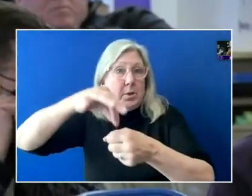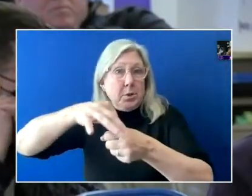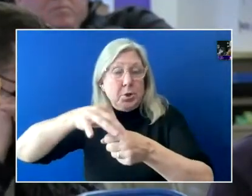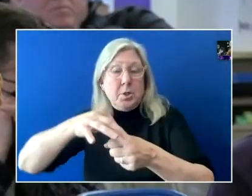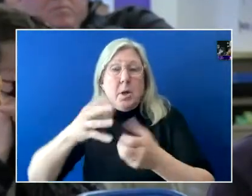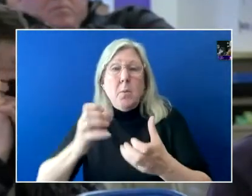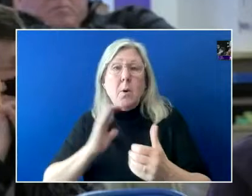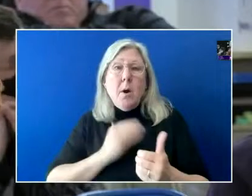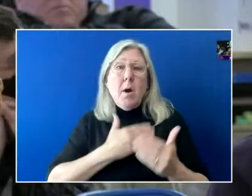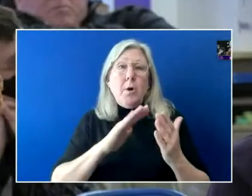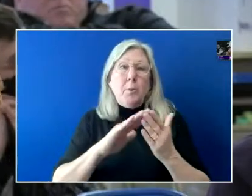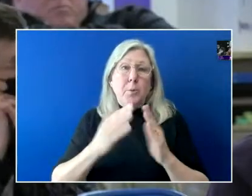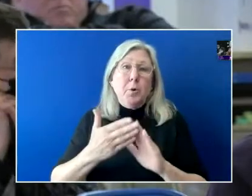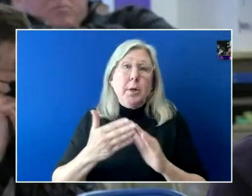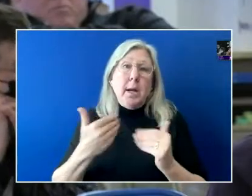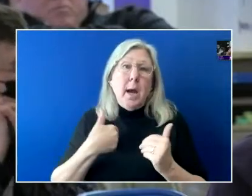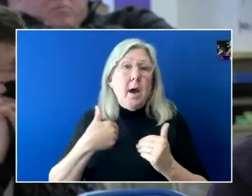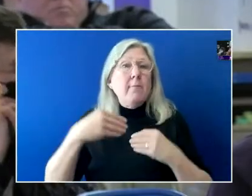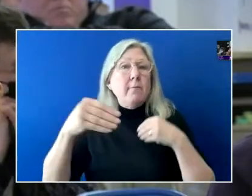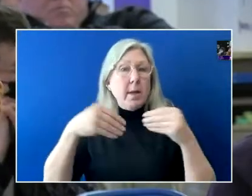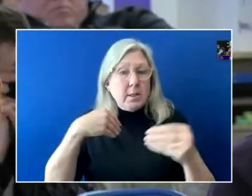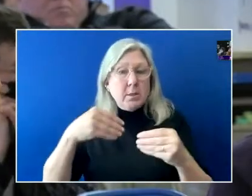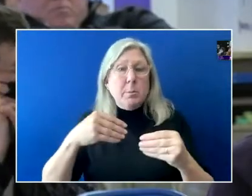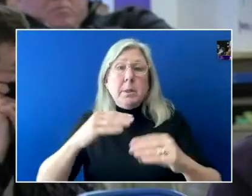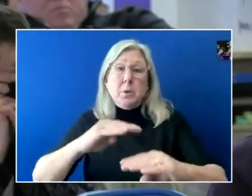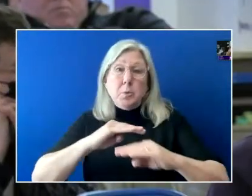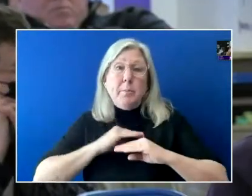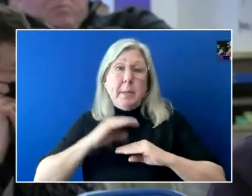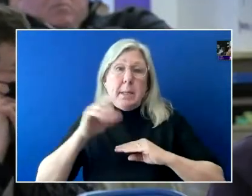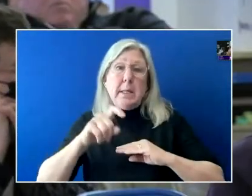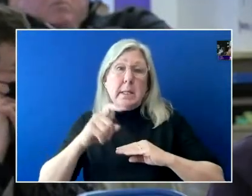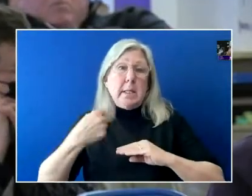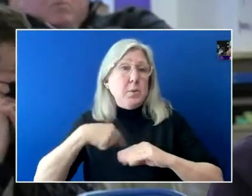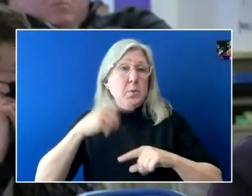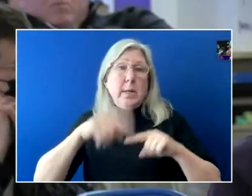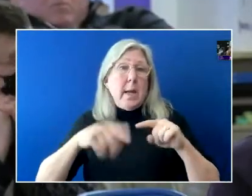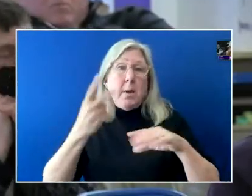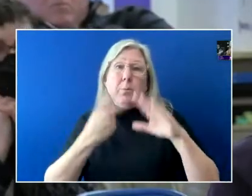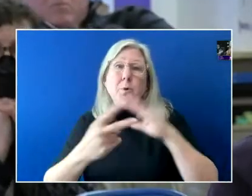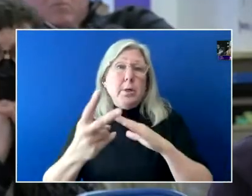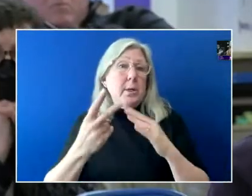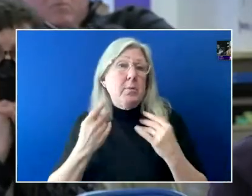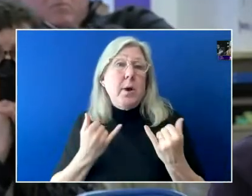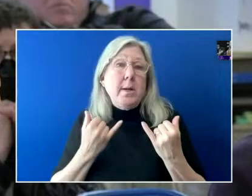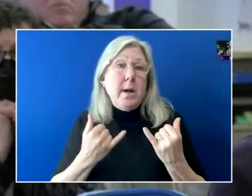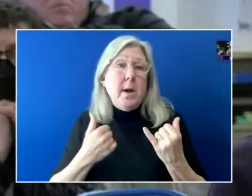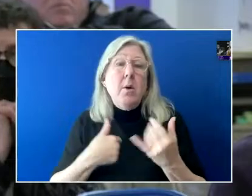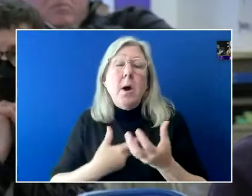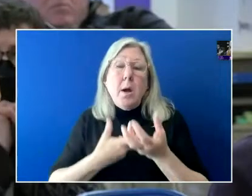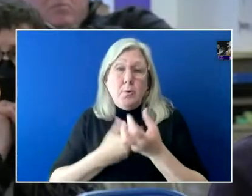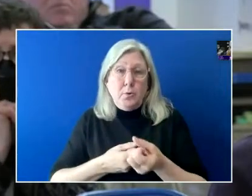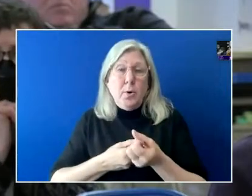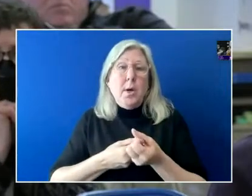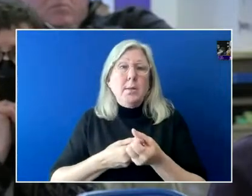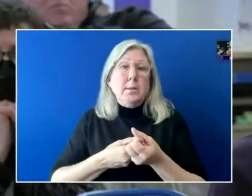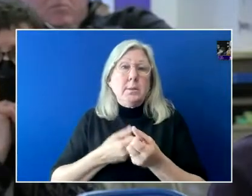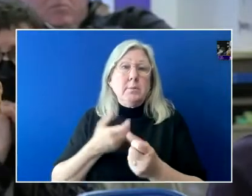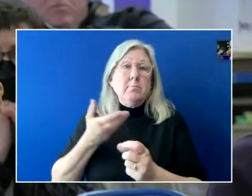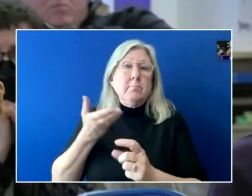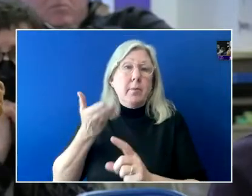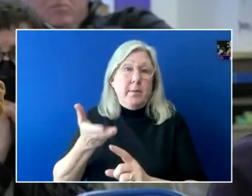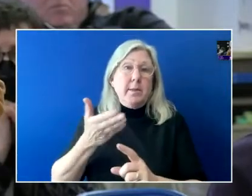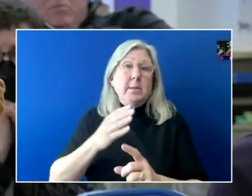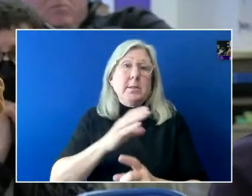flexibility to meet needs um that we can't predict right now and I trust this committee to not spend money